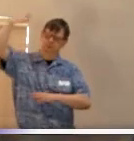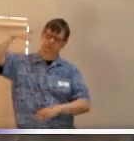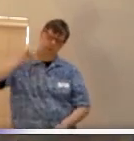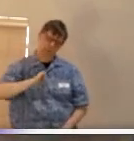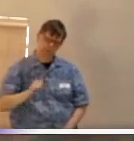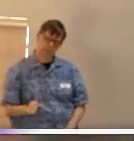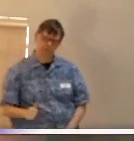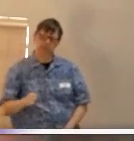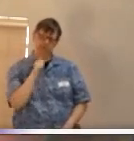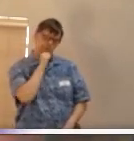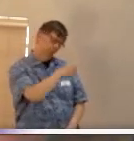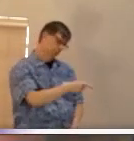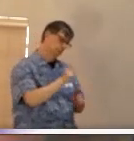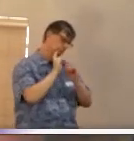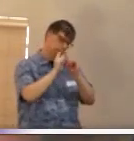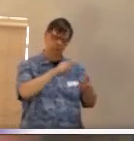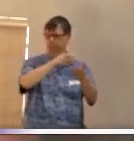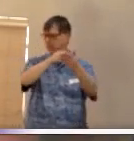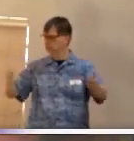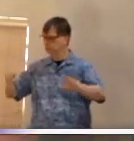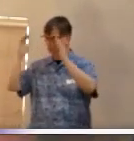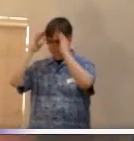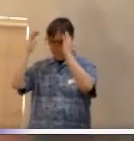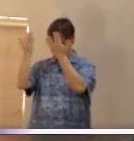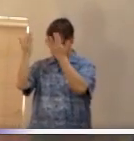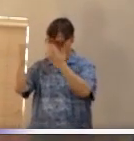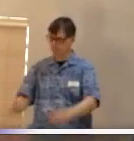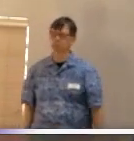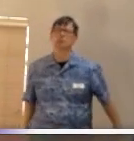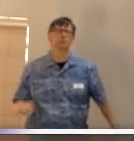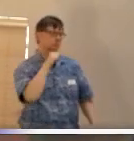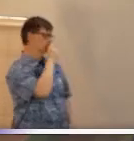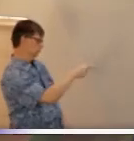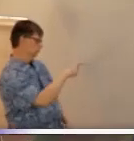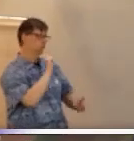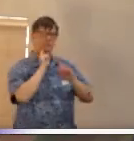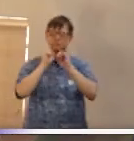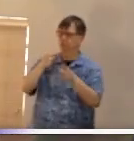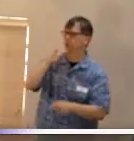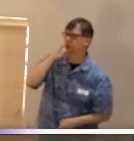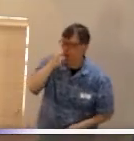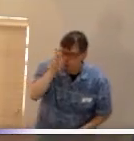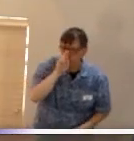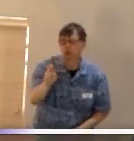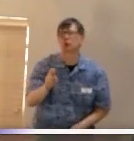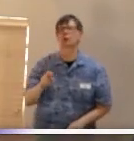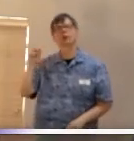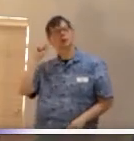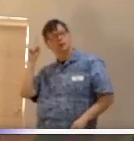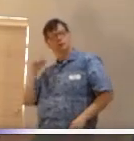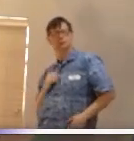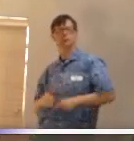but something she said caught my attention. She said that your ego, personality,